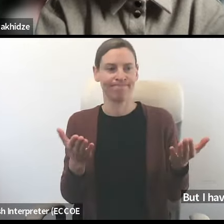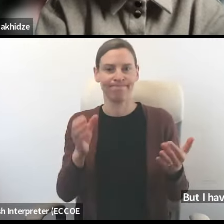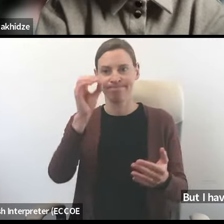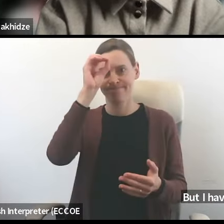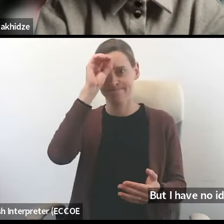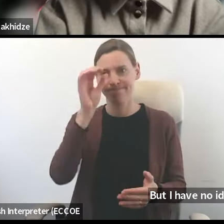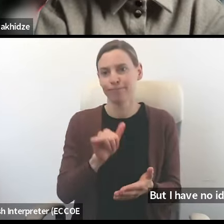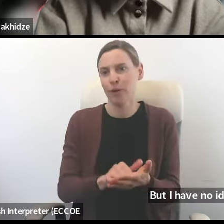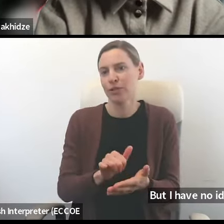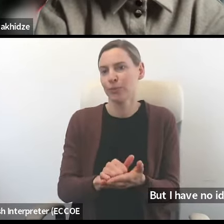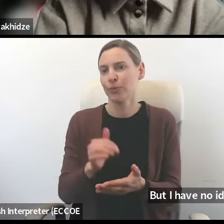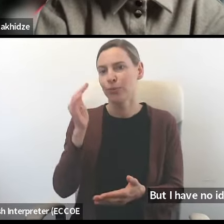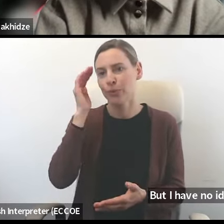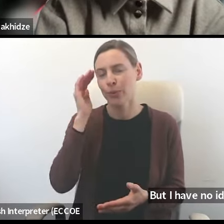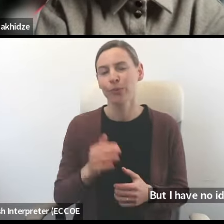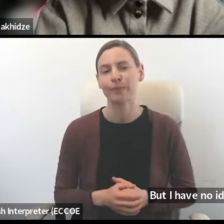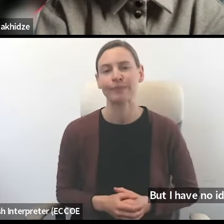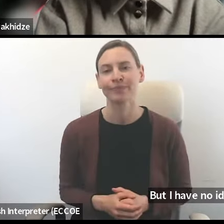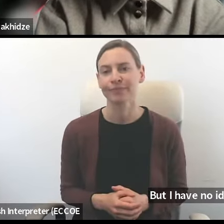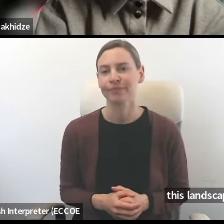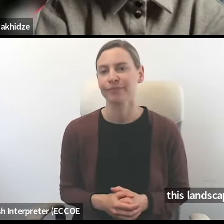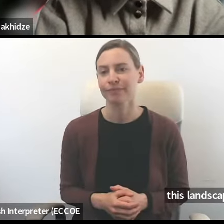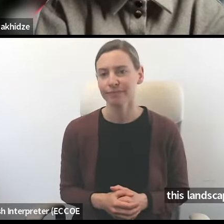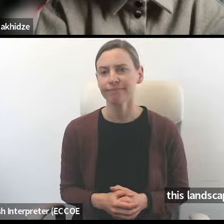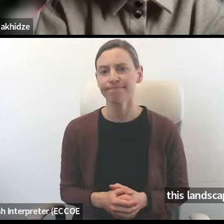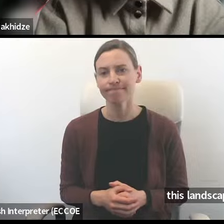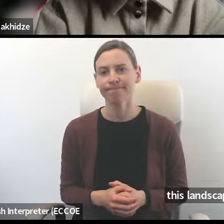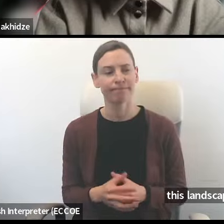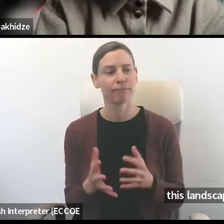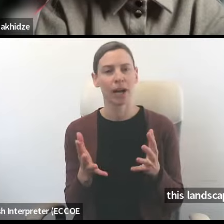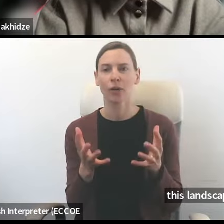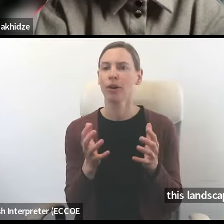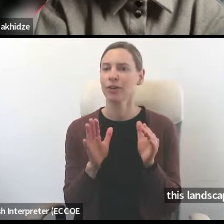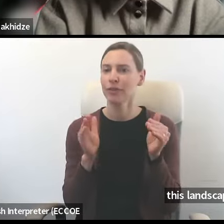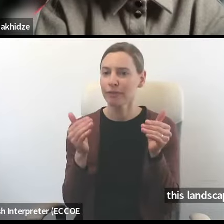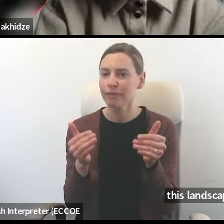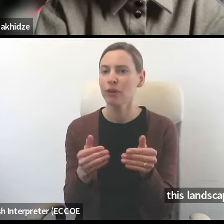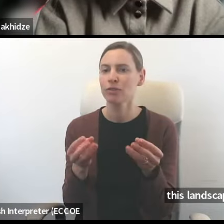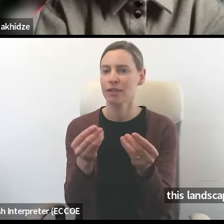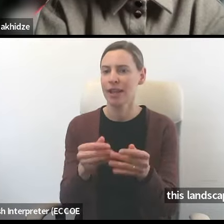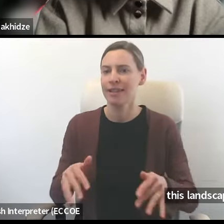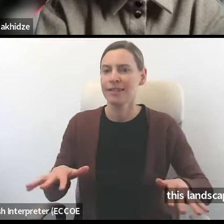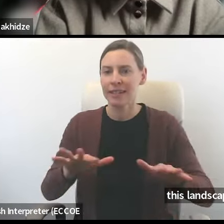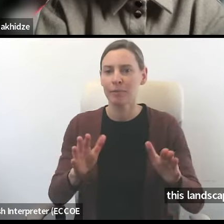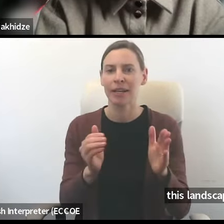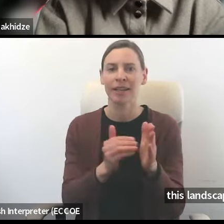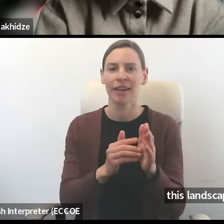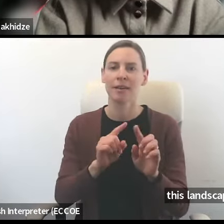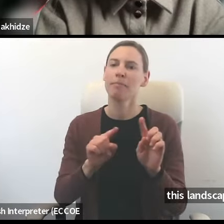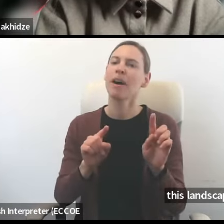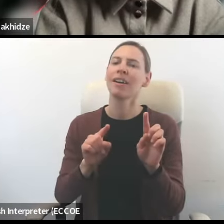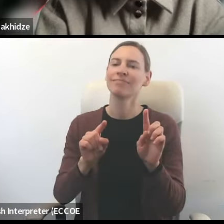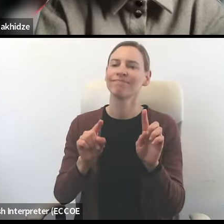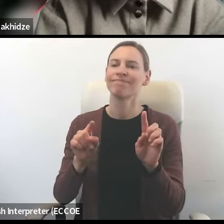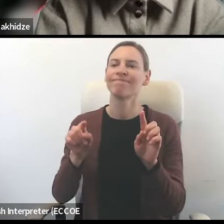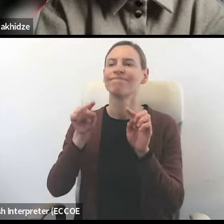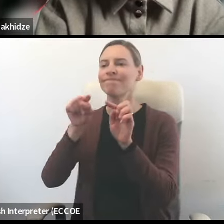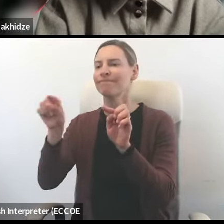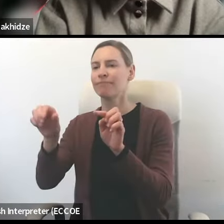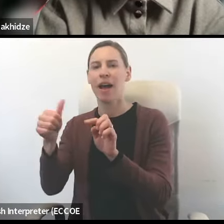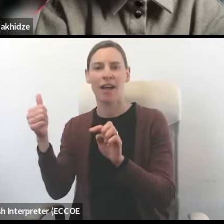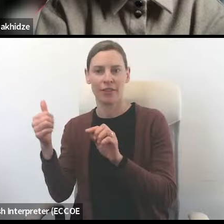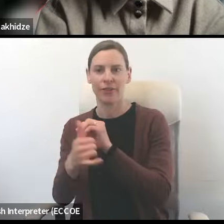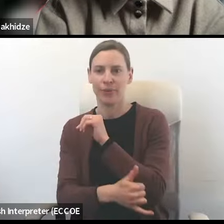I'm trying to come back to working with landscapes, but with foreign landscapes in the countries where I